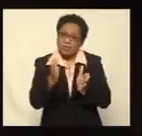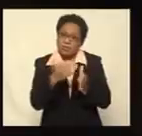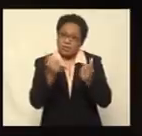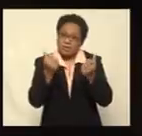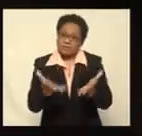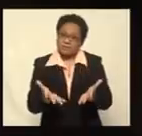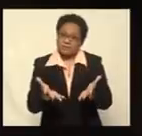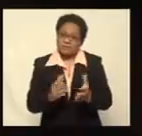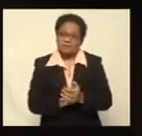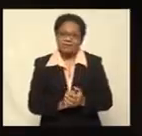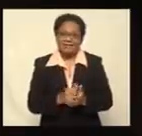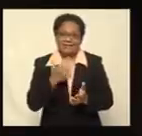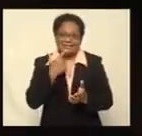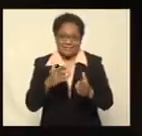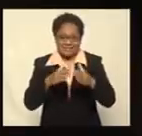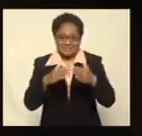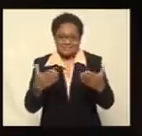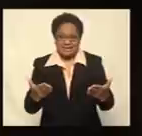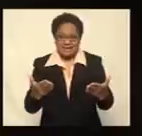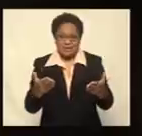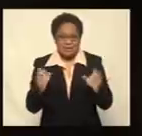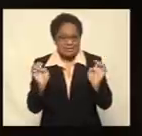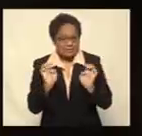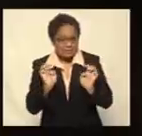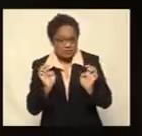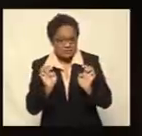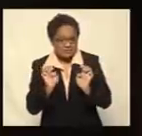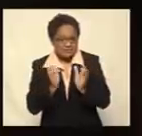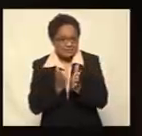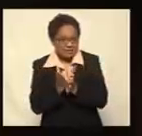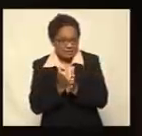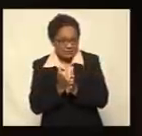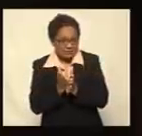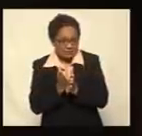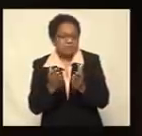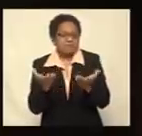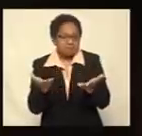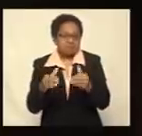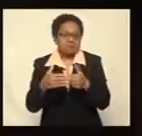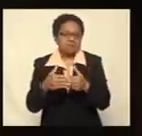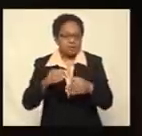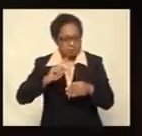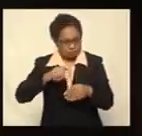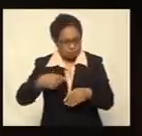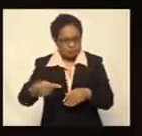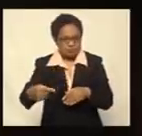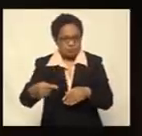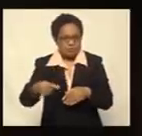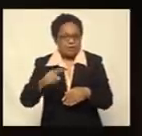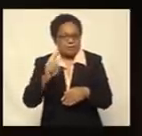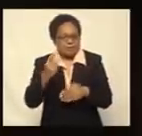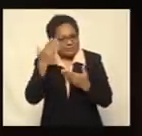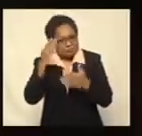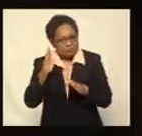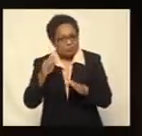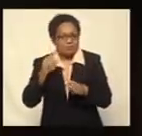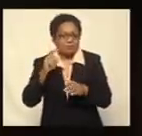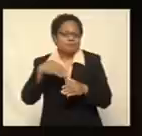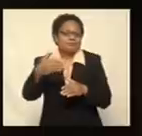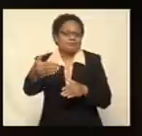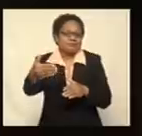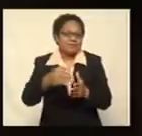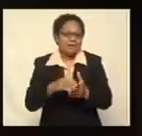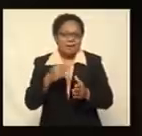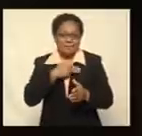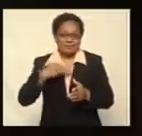As of now, Edwin, all emergency services at the Lautoka Hospital remain operational until further notice. However, the Health Ministry